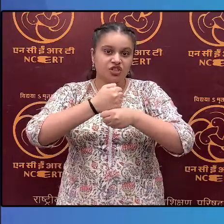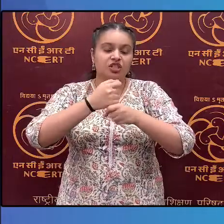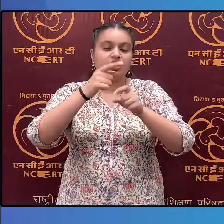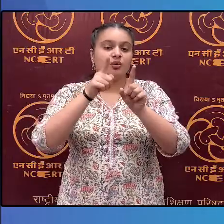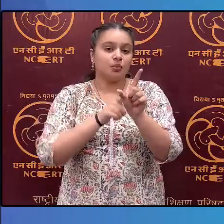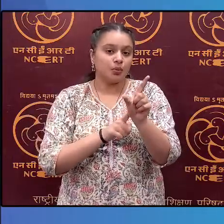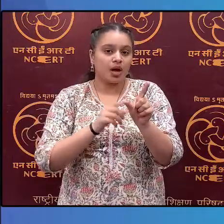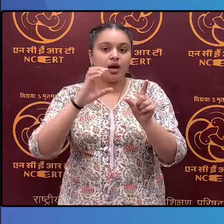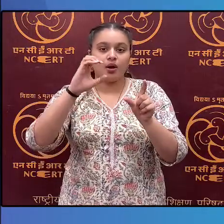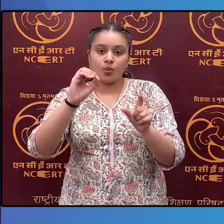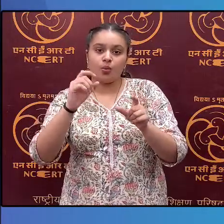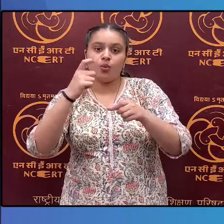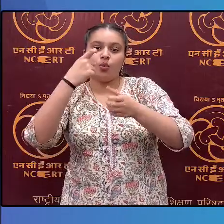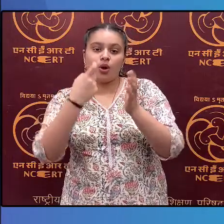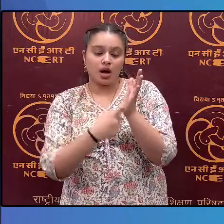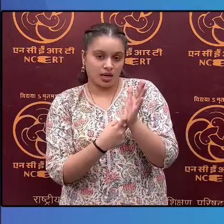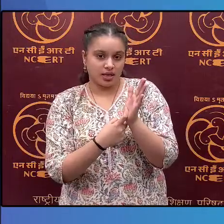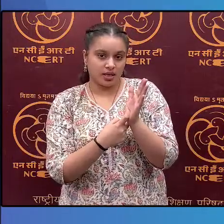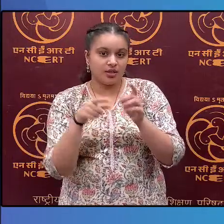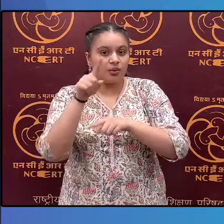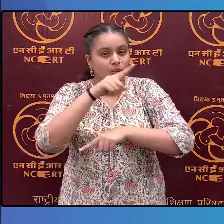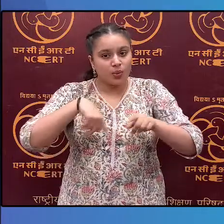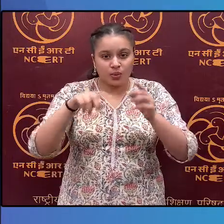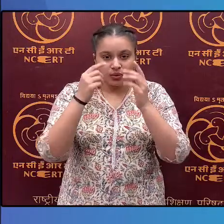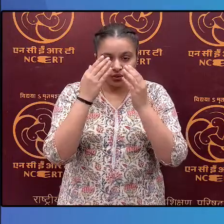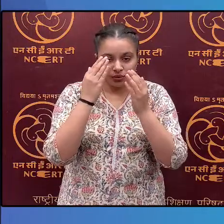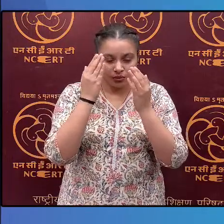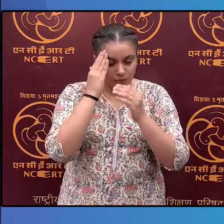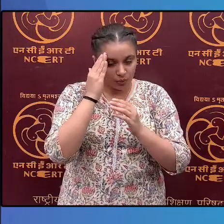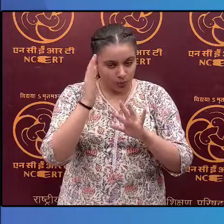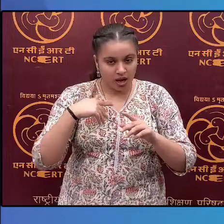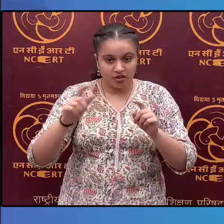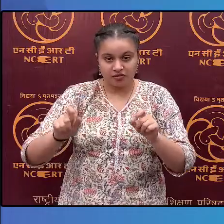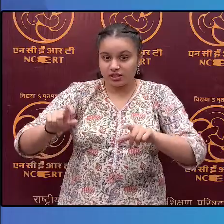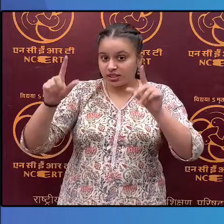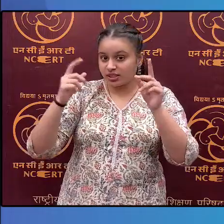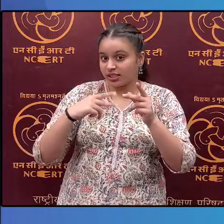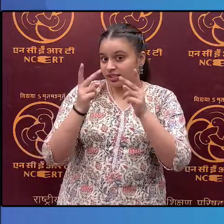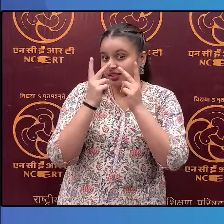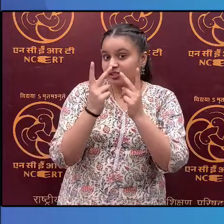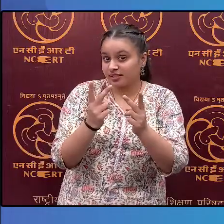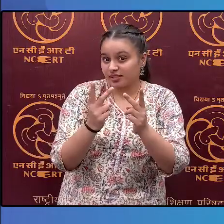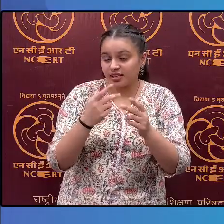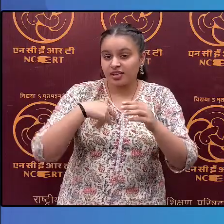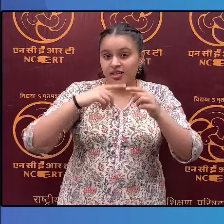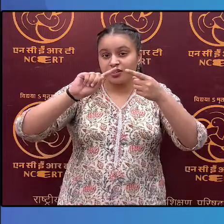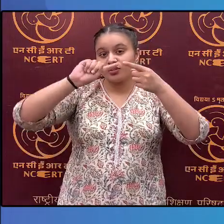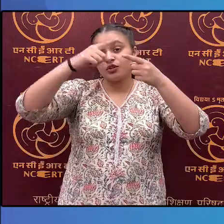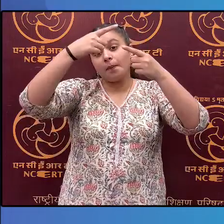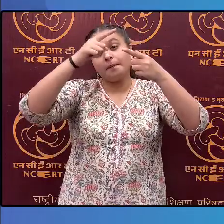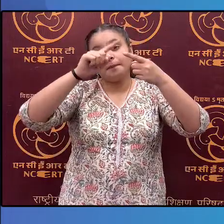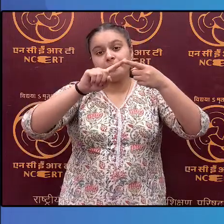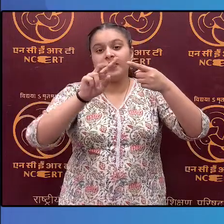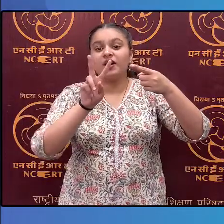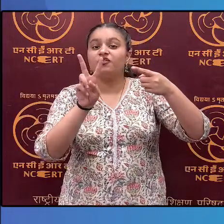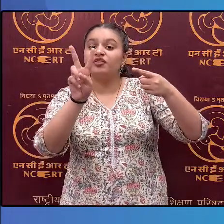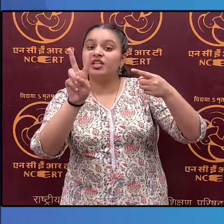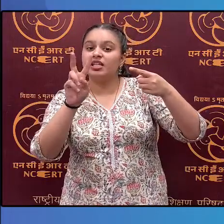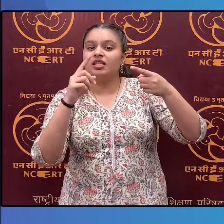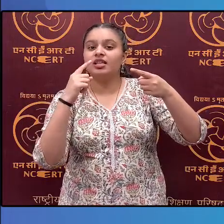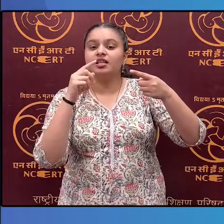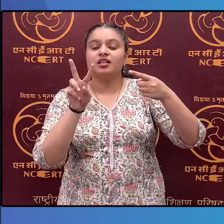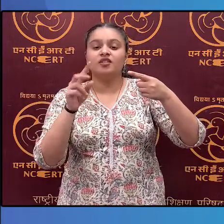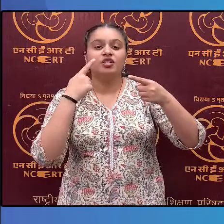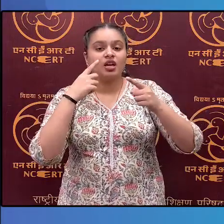Vibgyor. As you can see on this screen also, this is the Vibgyor. You can see on the top there's V stands for